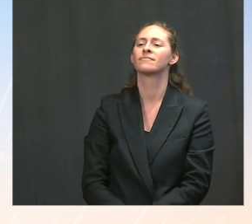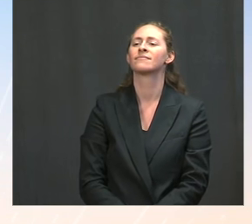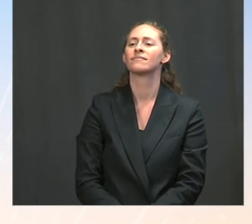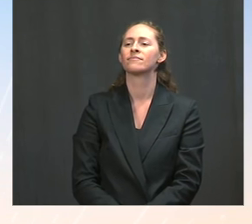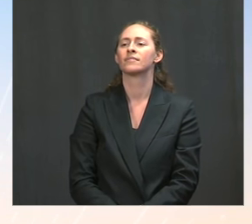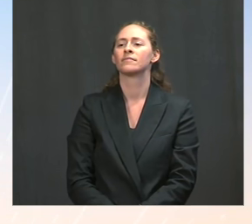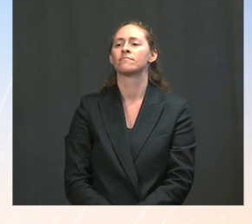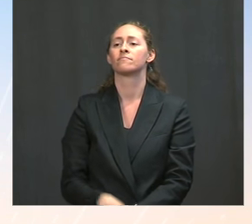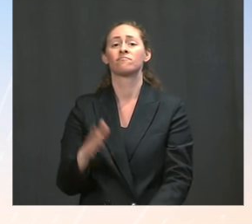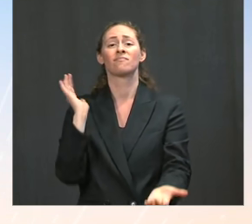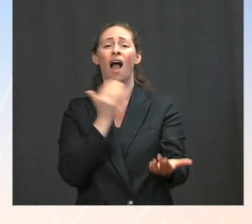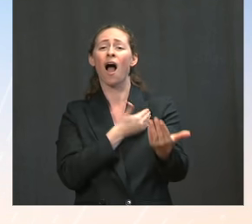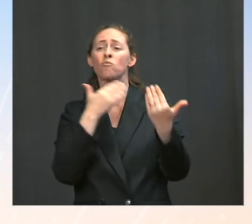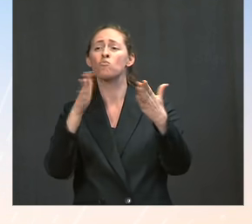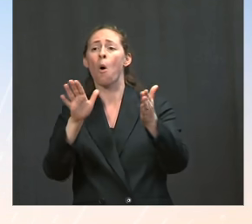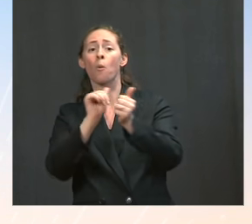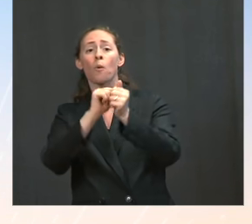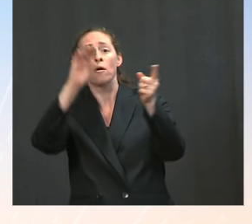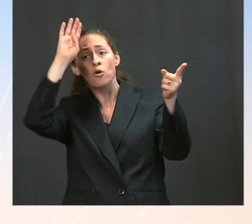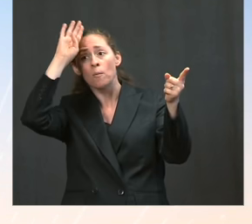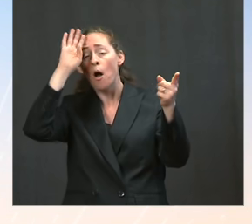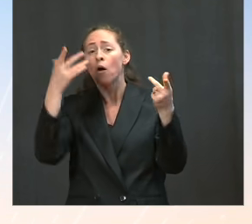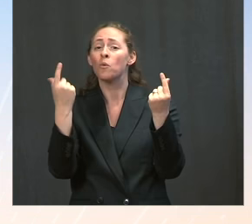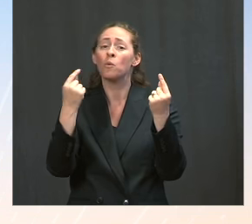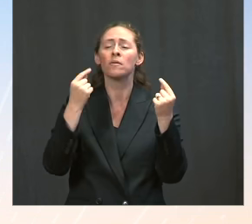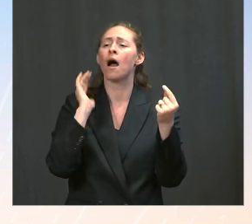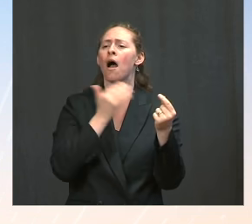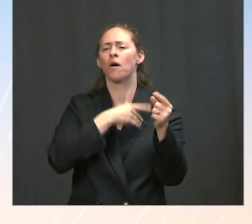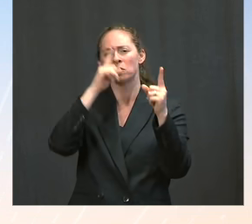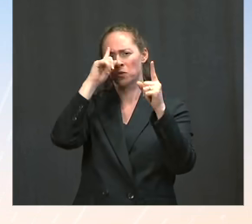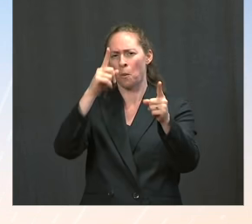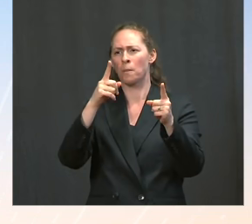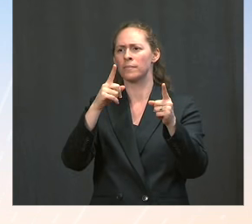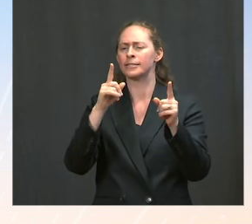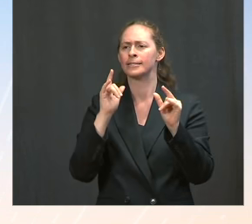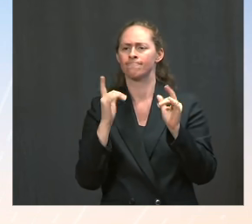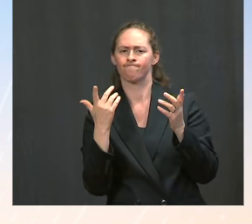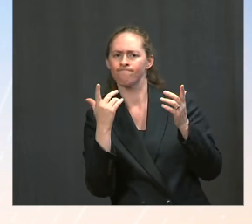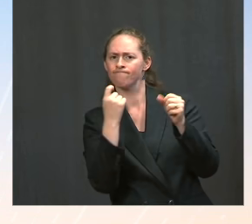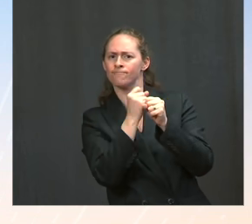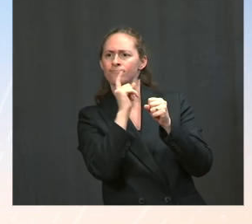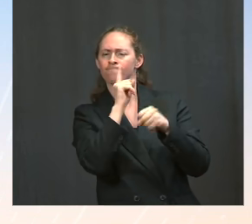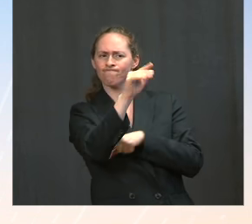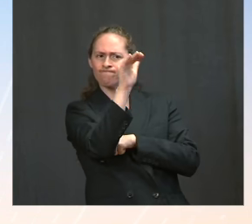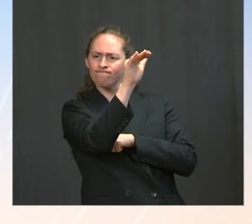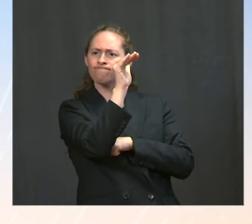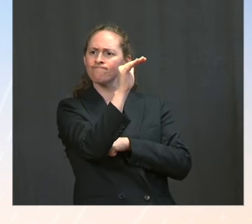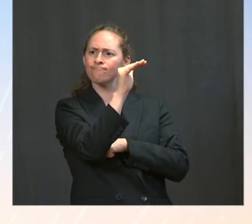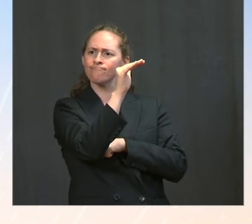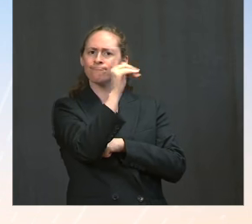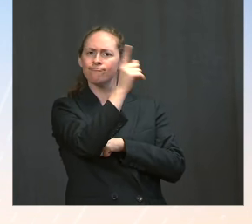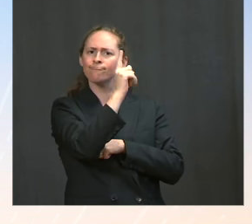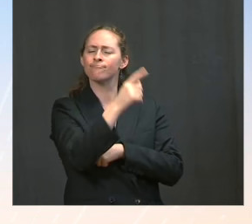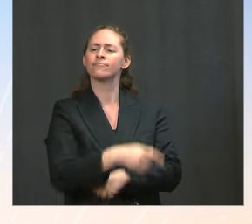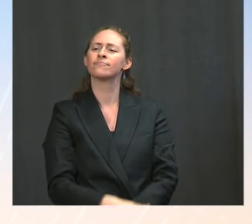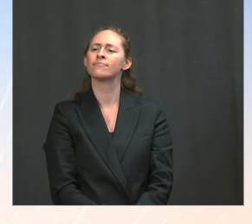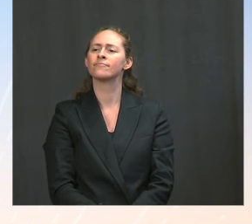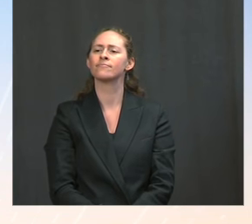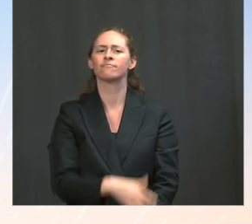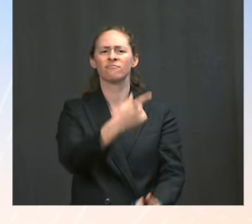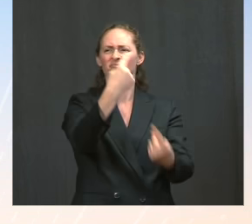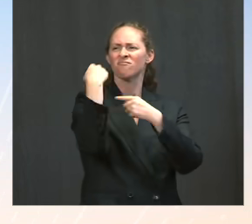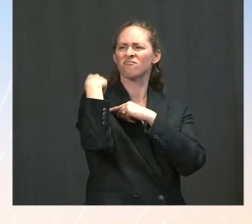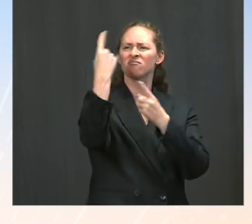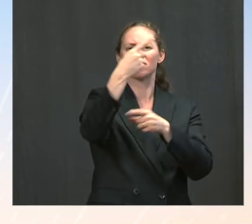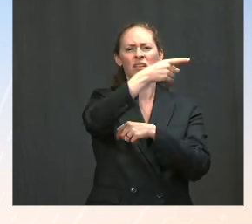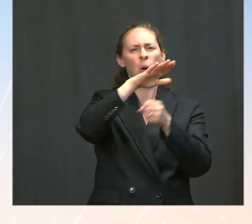to accomplish, we have, of course, condemned mass detentions, sham trials, and disappearances that are attempts to threaten the Cuban people into silence. We